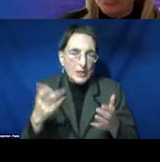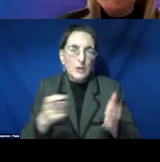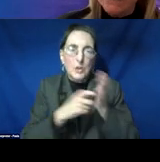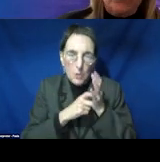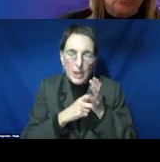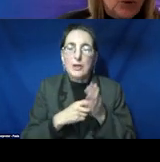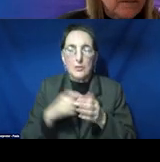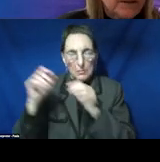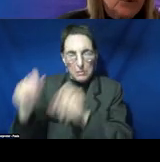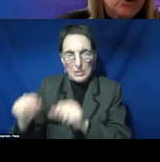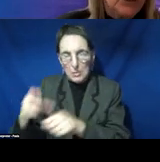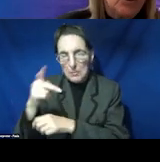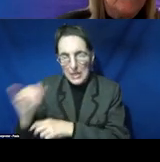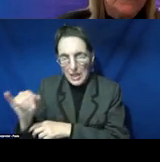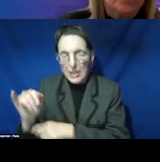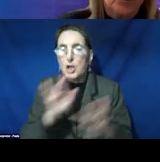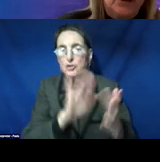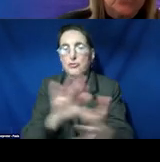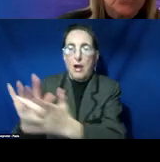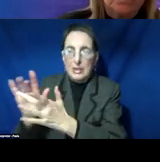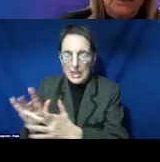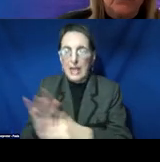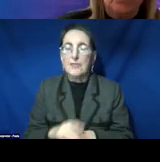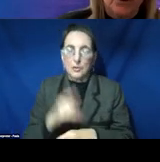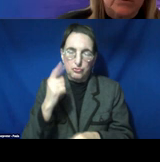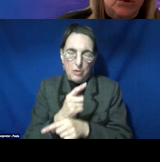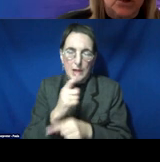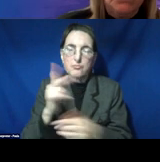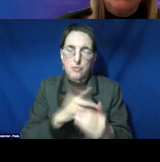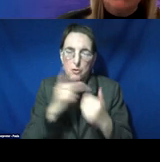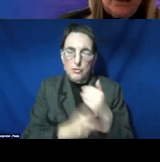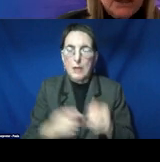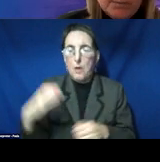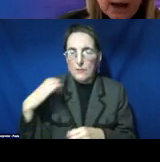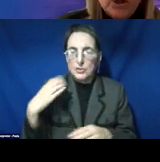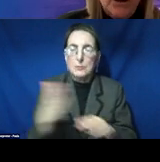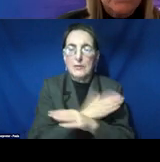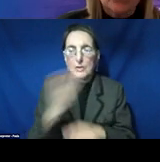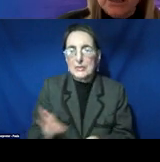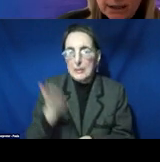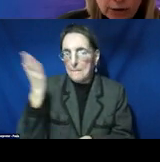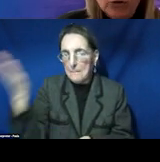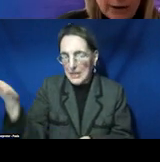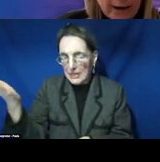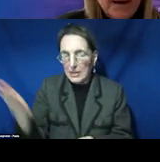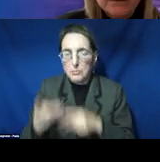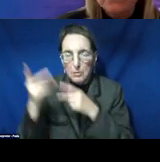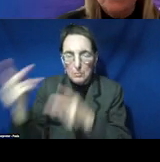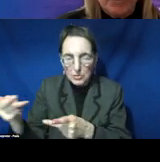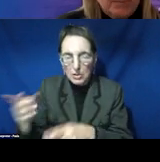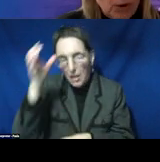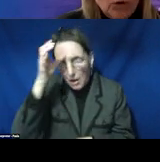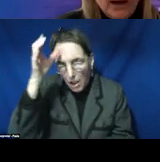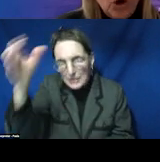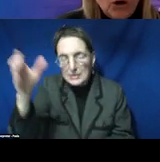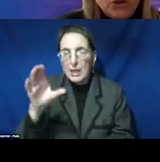to contact the relevant program officer prior to submitting the proposal. Concept outlines are considered again